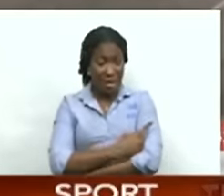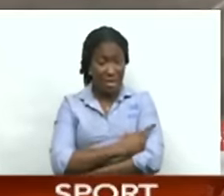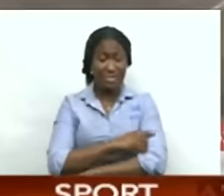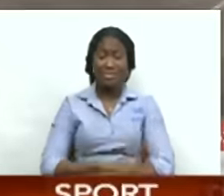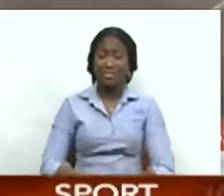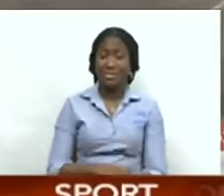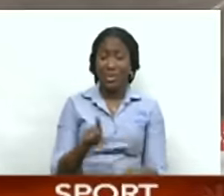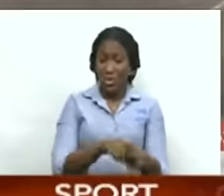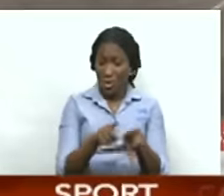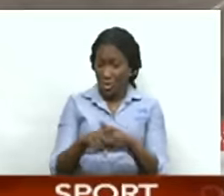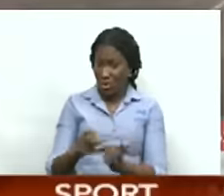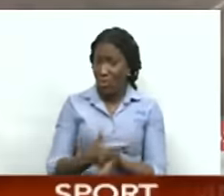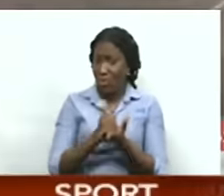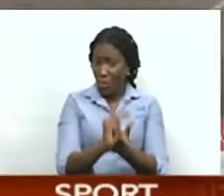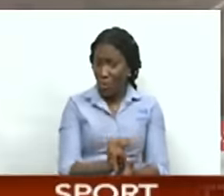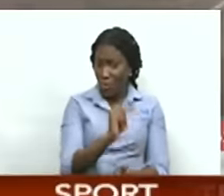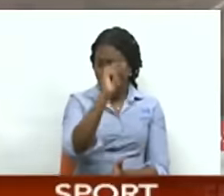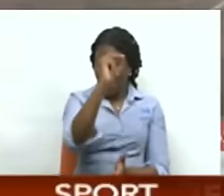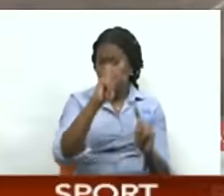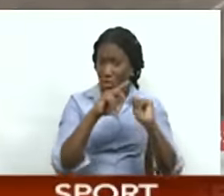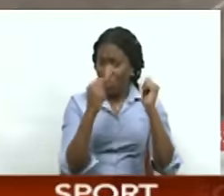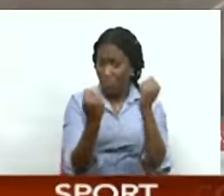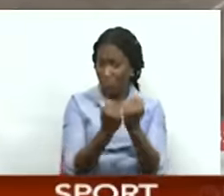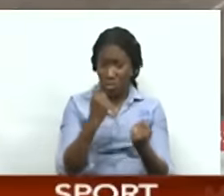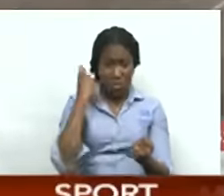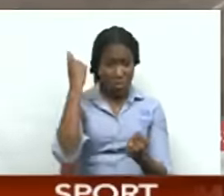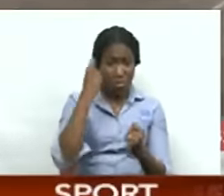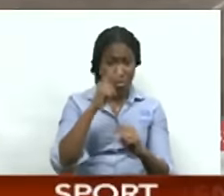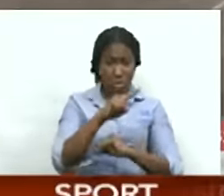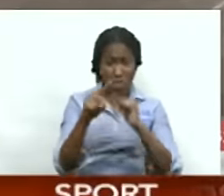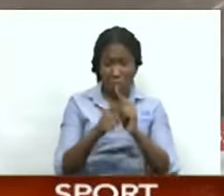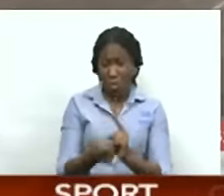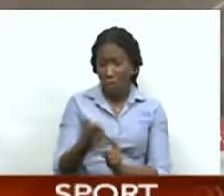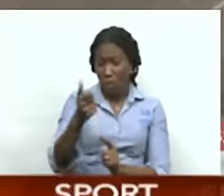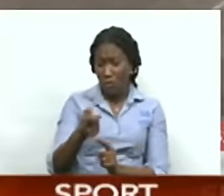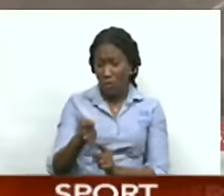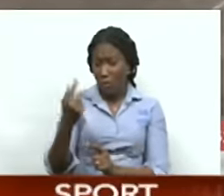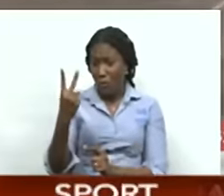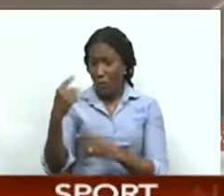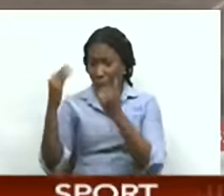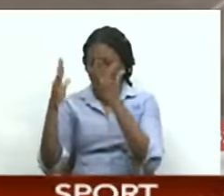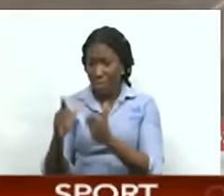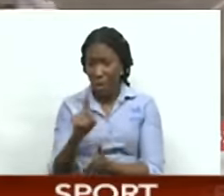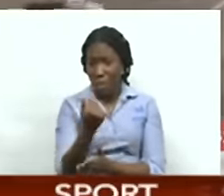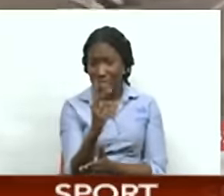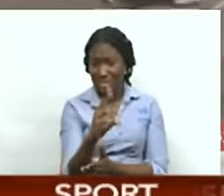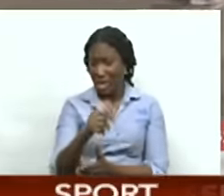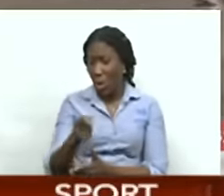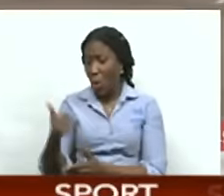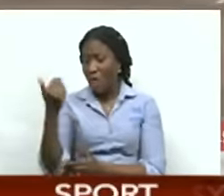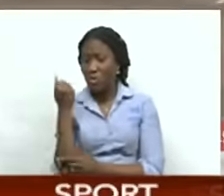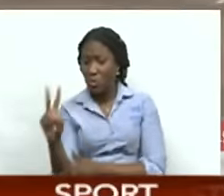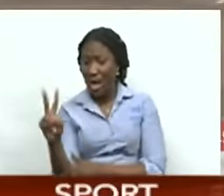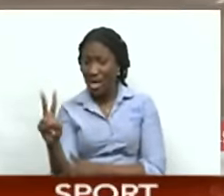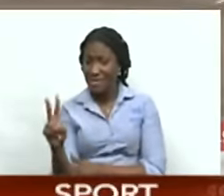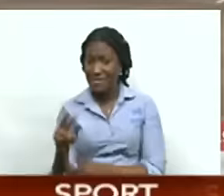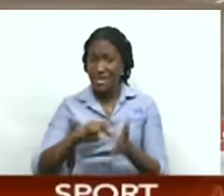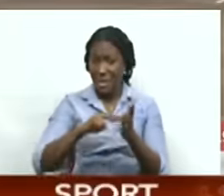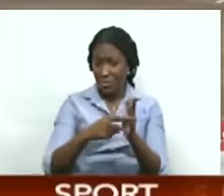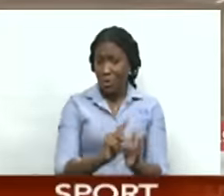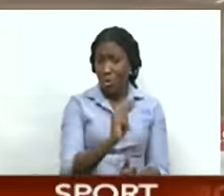after the early dismissals of Camilo Karambokas for 16 and Isaiah Raja for 12. That left the North team at 61 for 2.